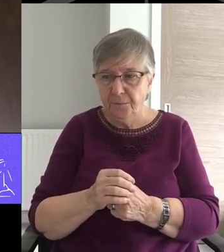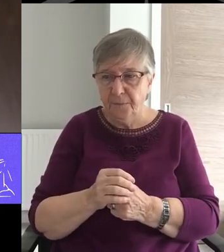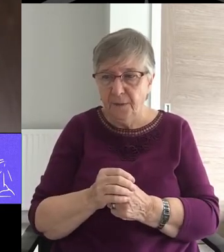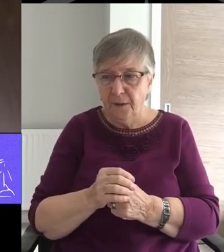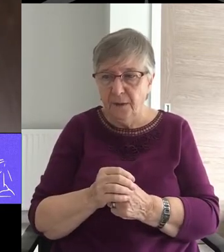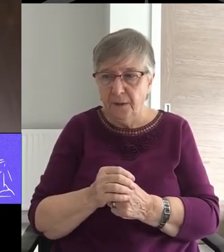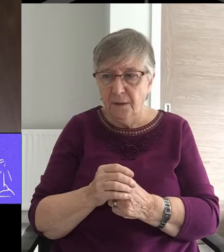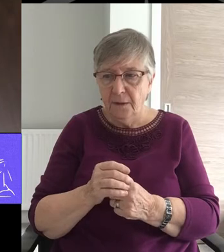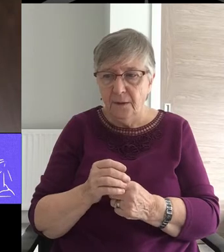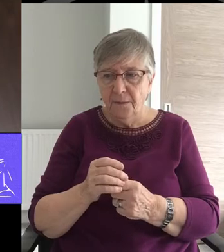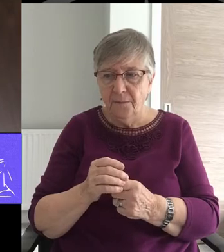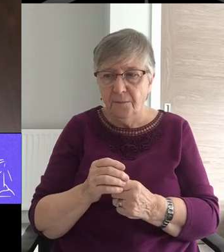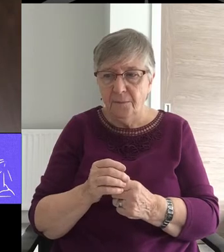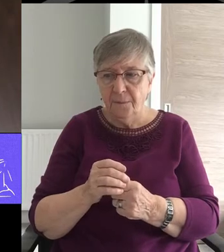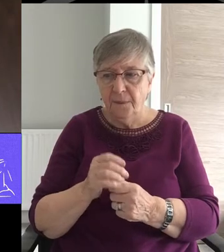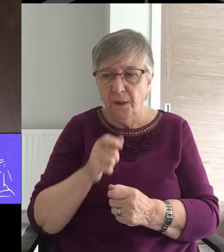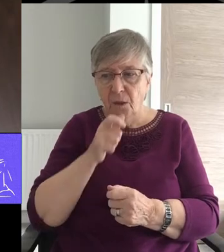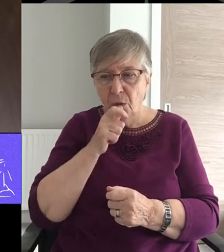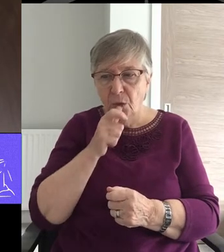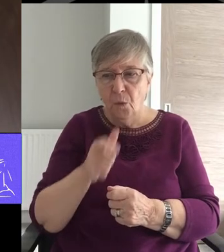was no longer silent.